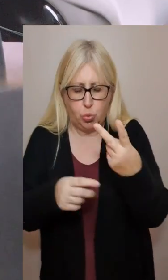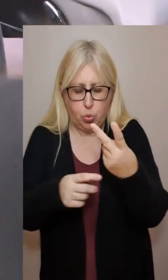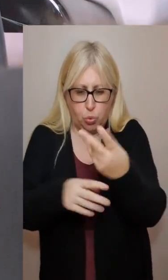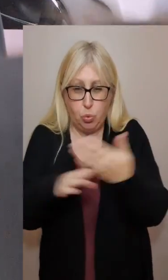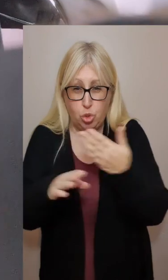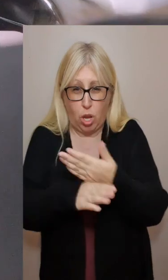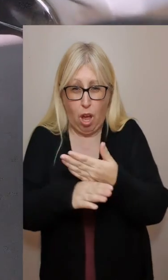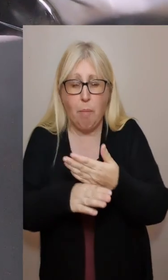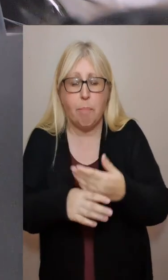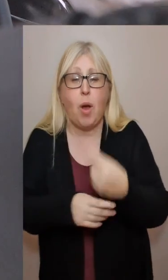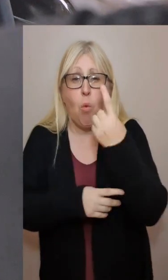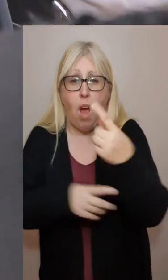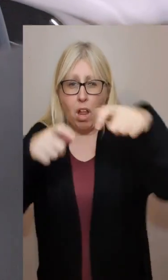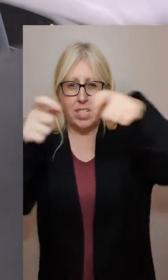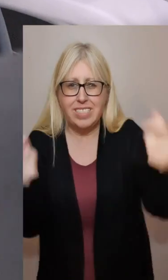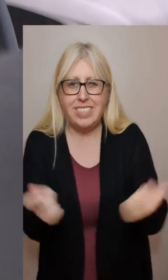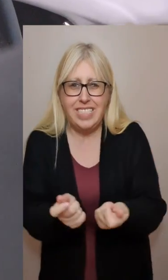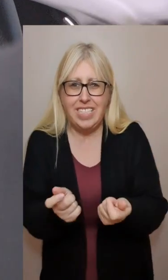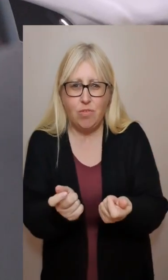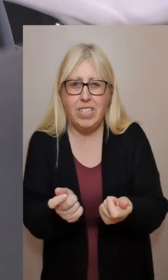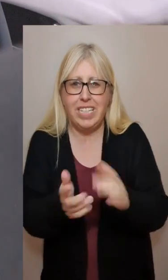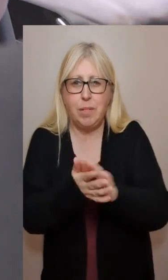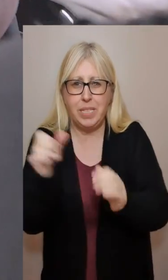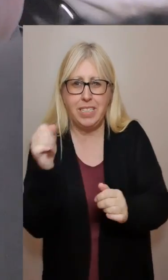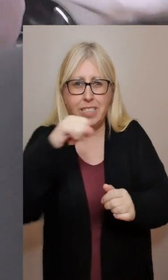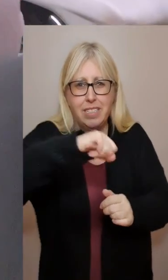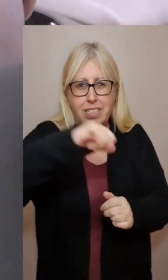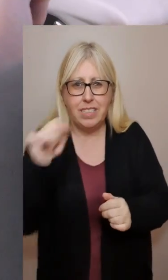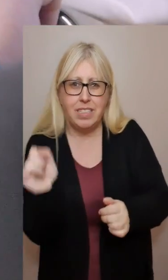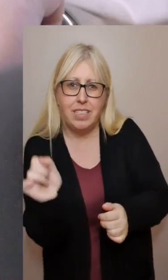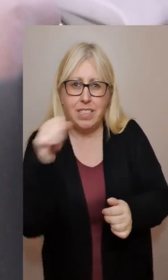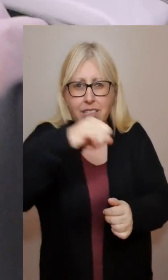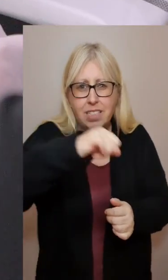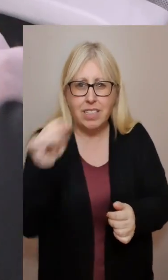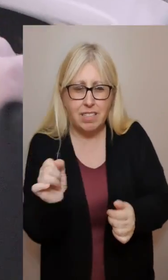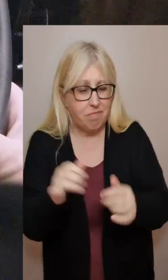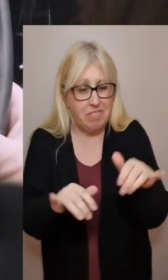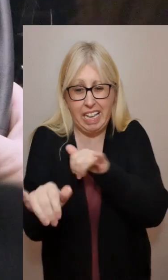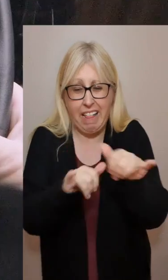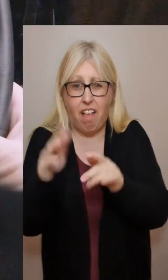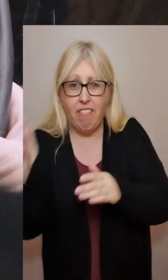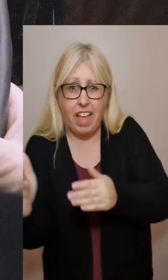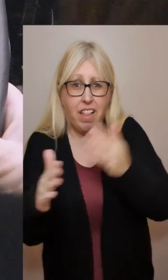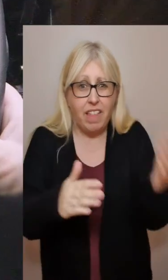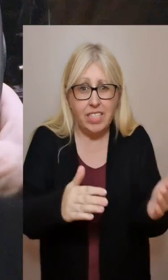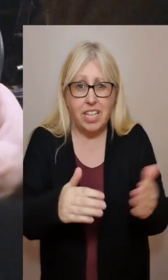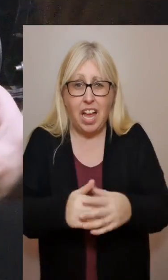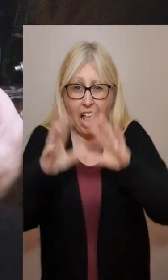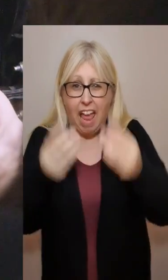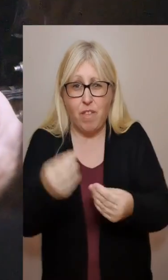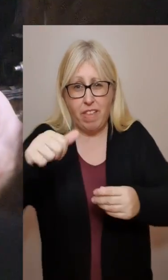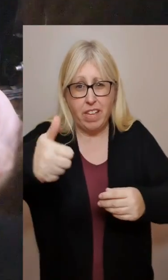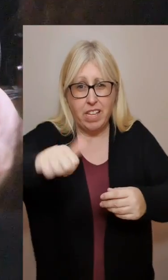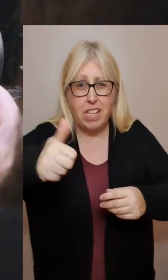one, it's used as a steering aid, so it's on the steering wheel, mounted at whichever side you need it at. Everything's at the touch of a